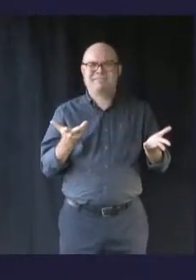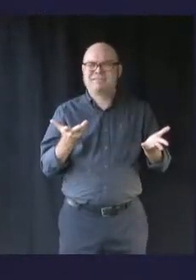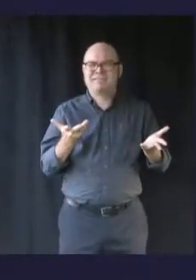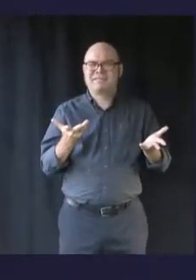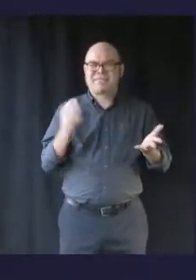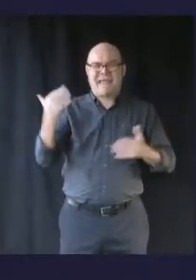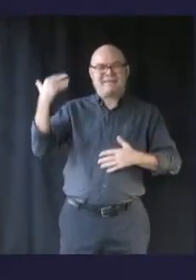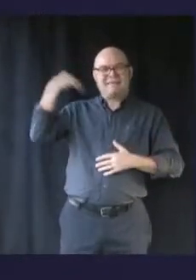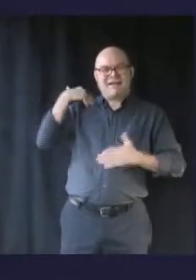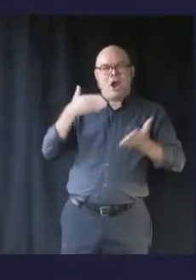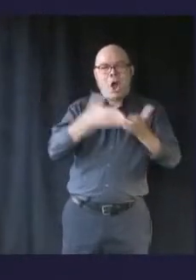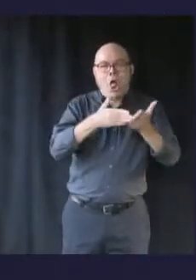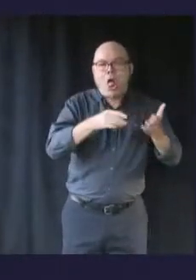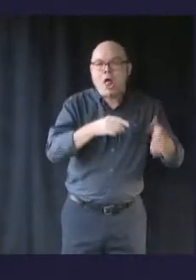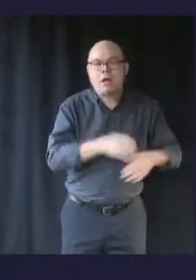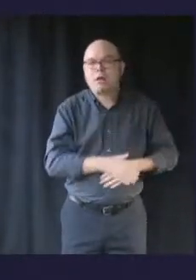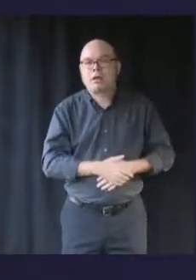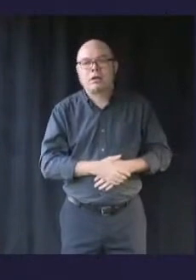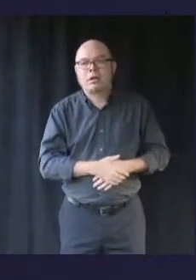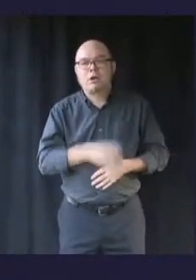openly in the United States military,